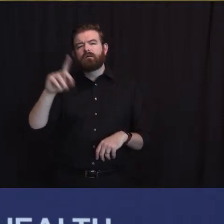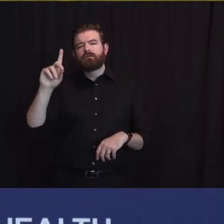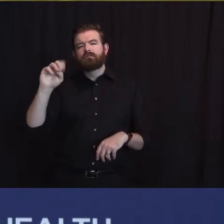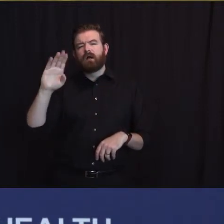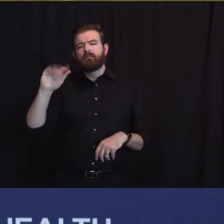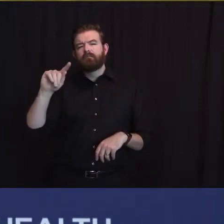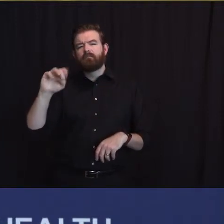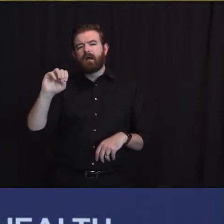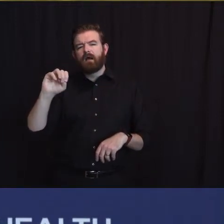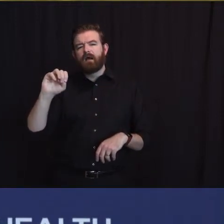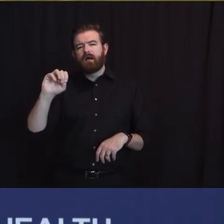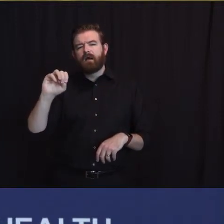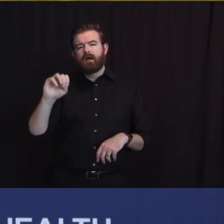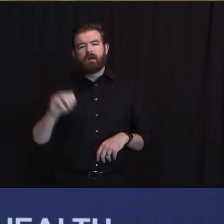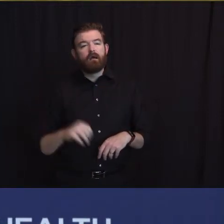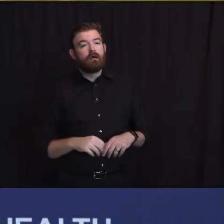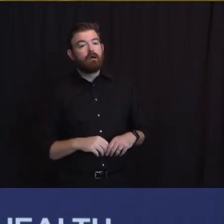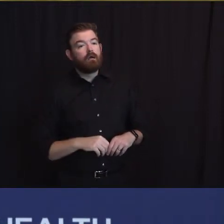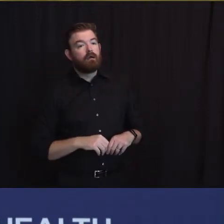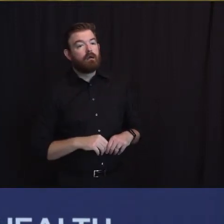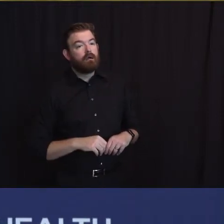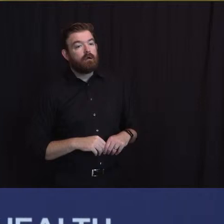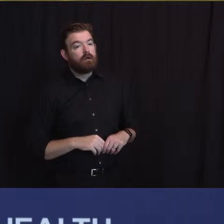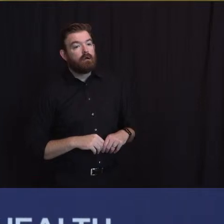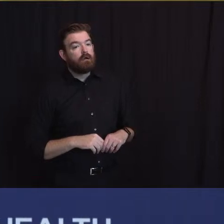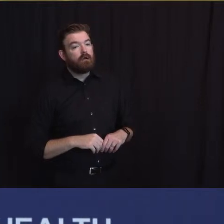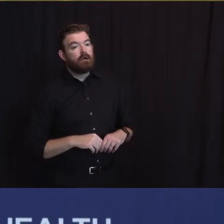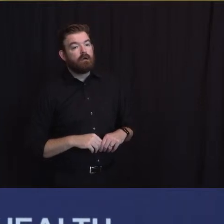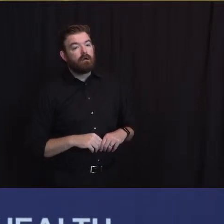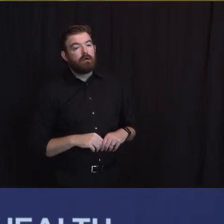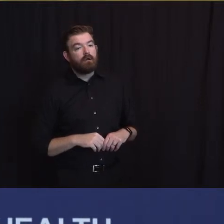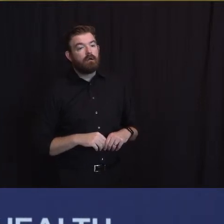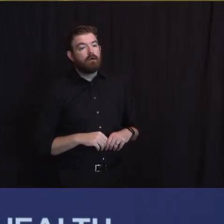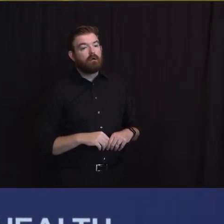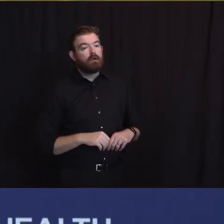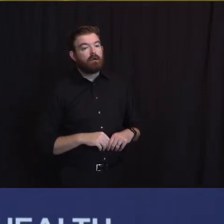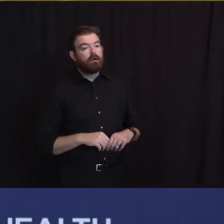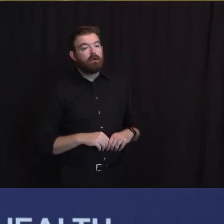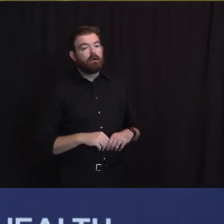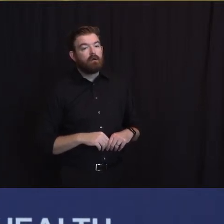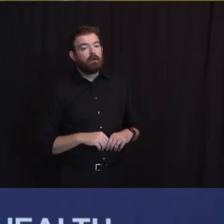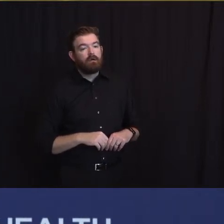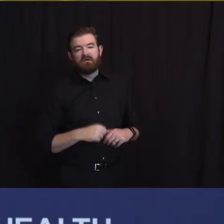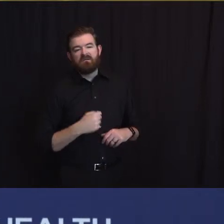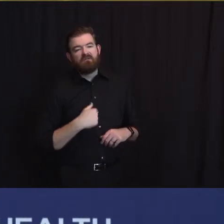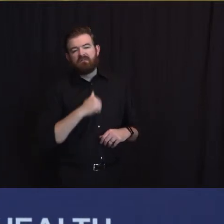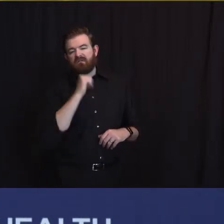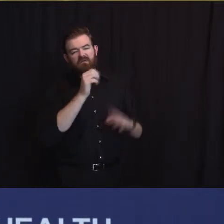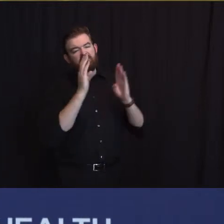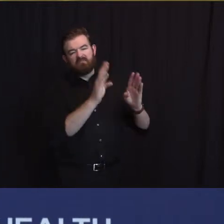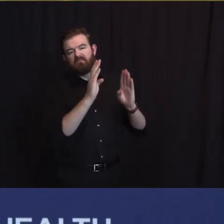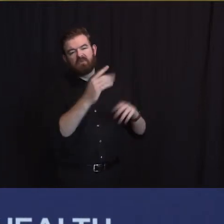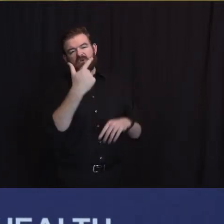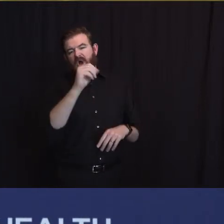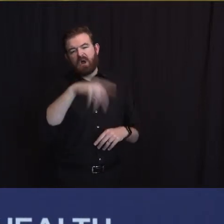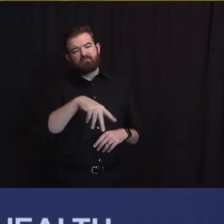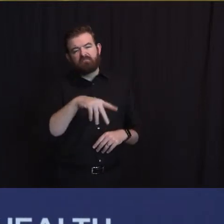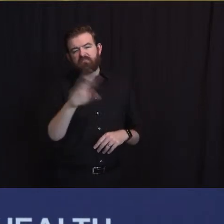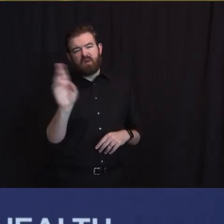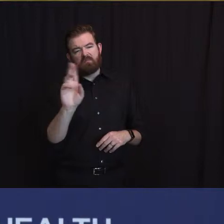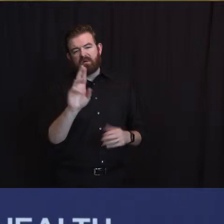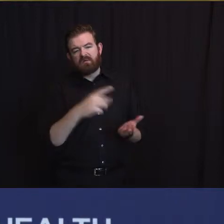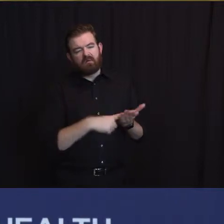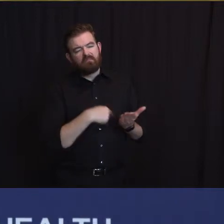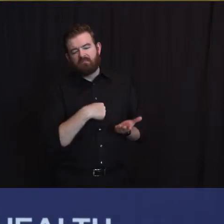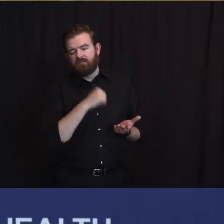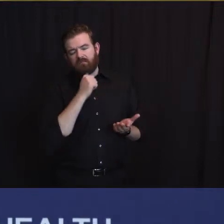off the table. I'm not paying, honestly, if you follow me around, you note that I'm not paying any attention to politics and certainly not what